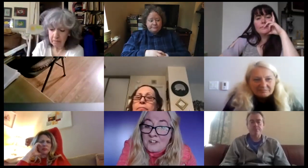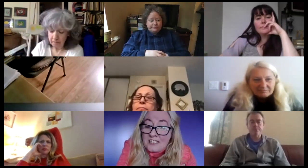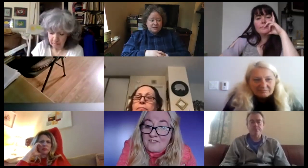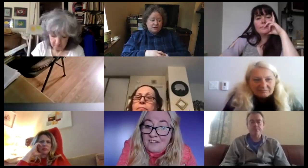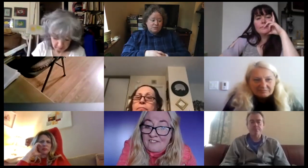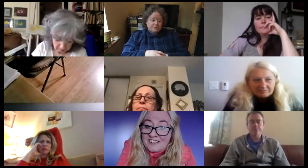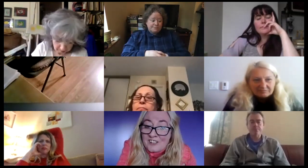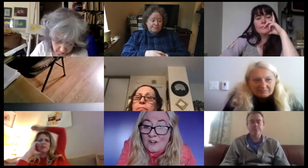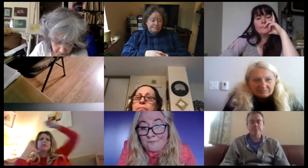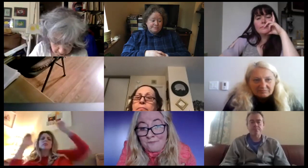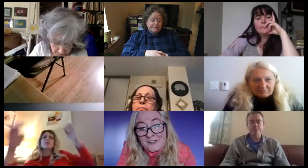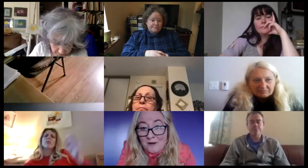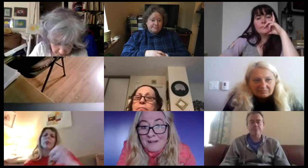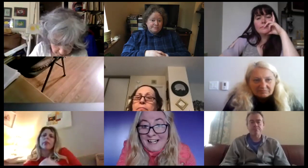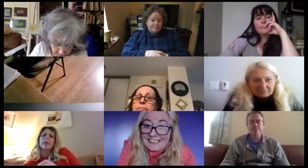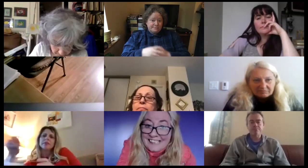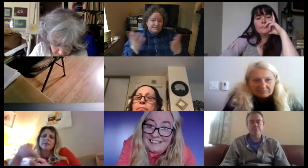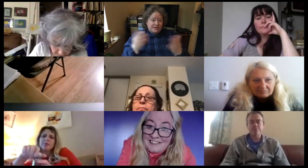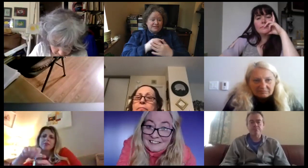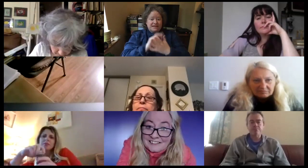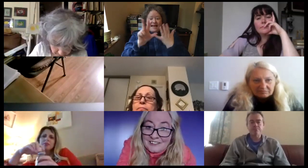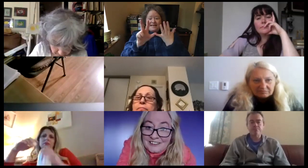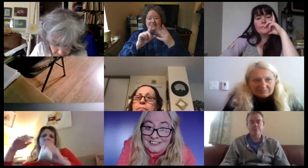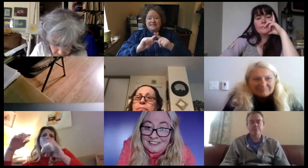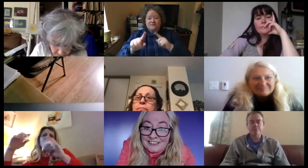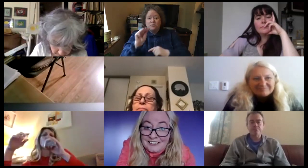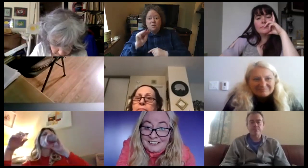have perceived deafness or being dumb has an illness.